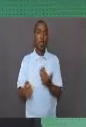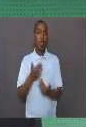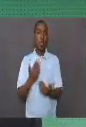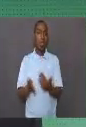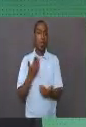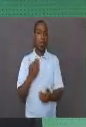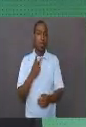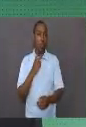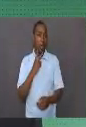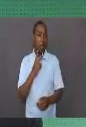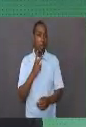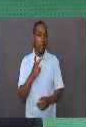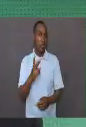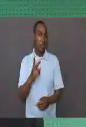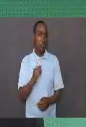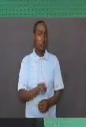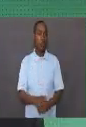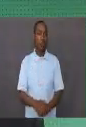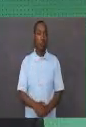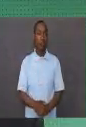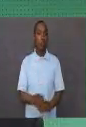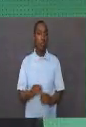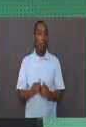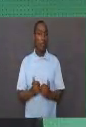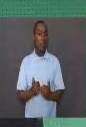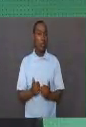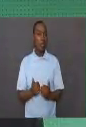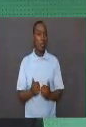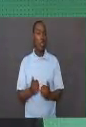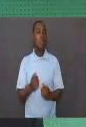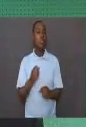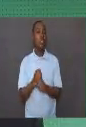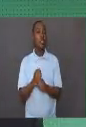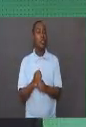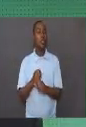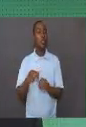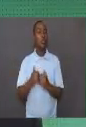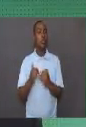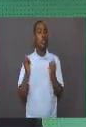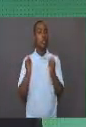easier to see how they look and how they are structured.